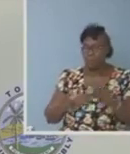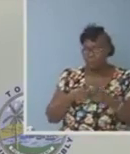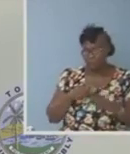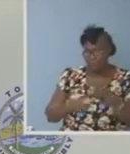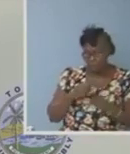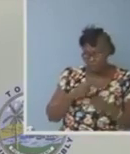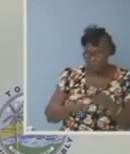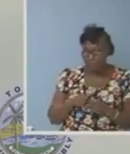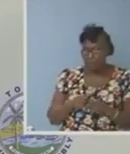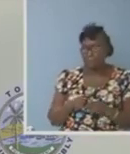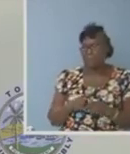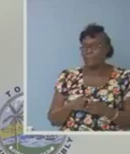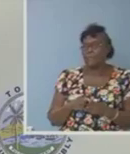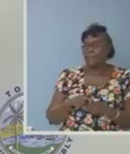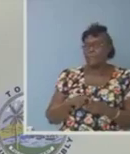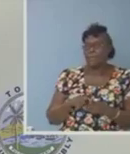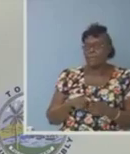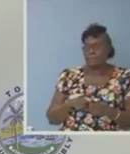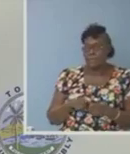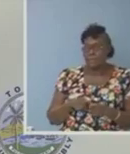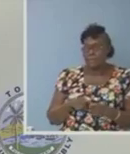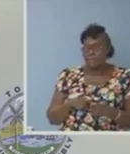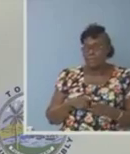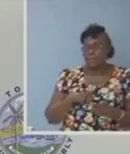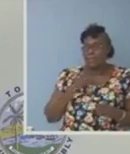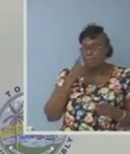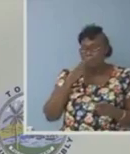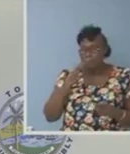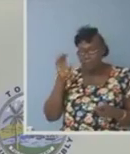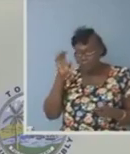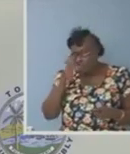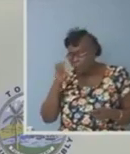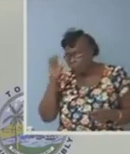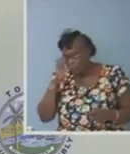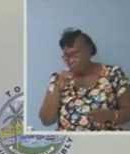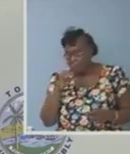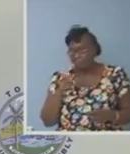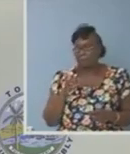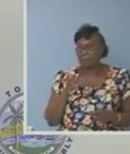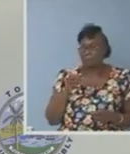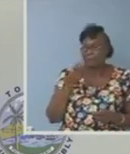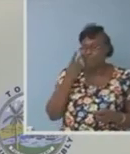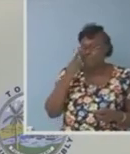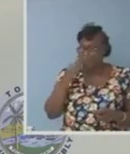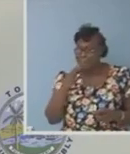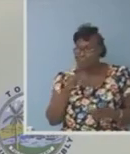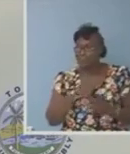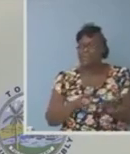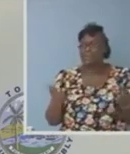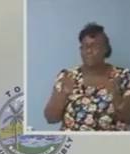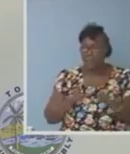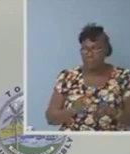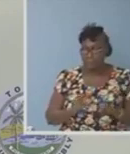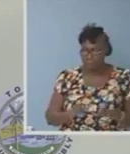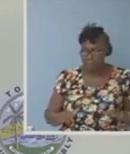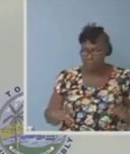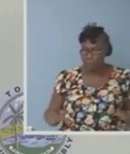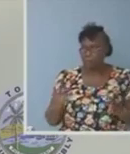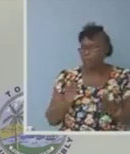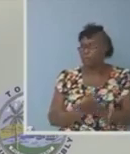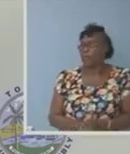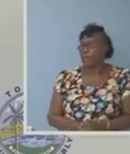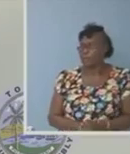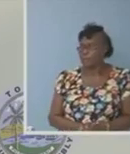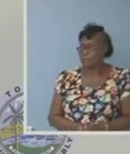In the event that school reopens after this period, the guidelines outlined in Phase 1 will become relevant